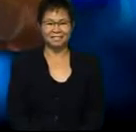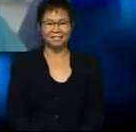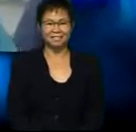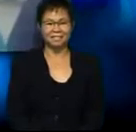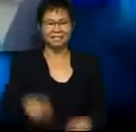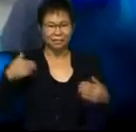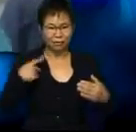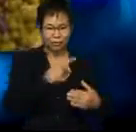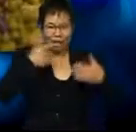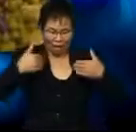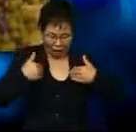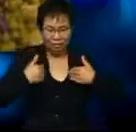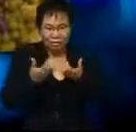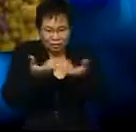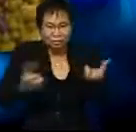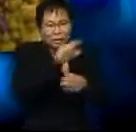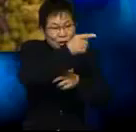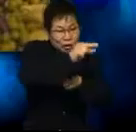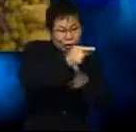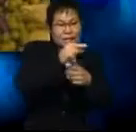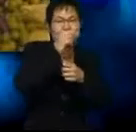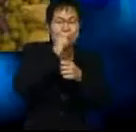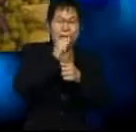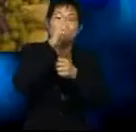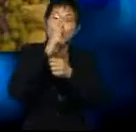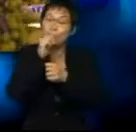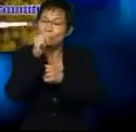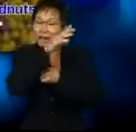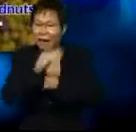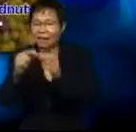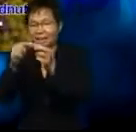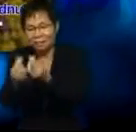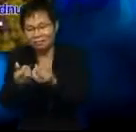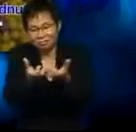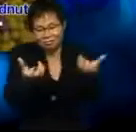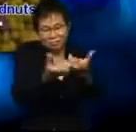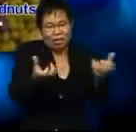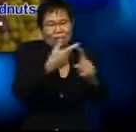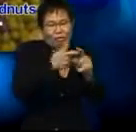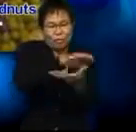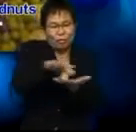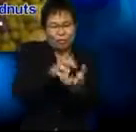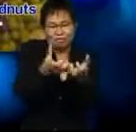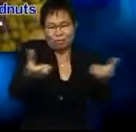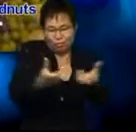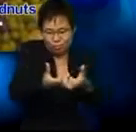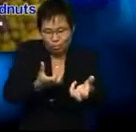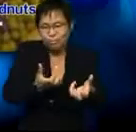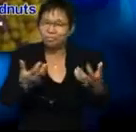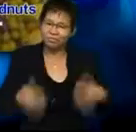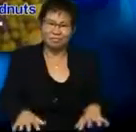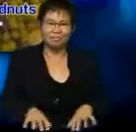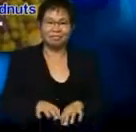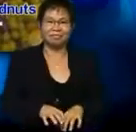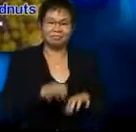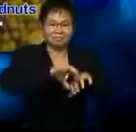We have separated green beans, red beans, and groundnuts from the mixture.